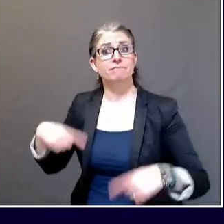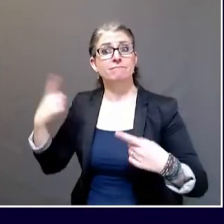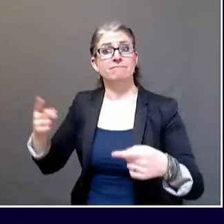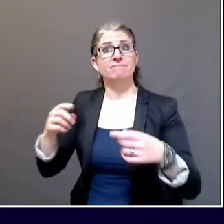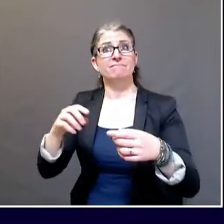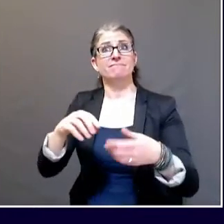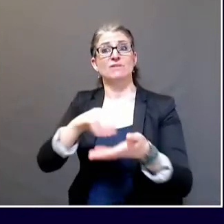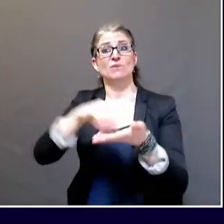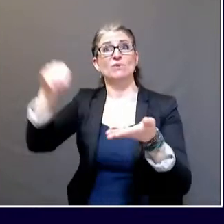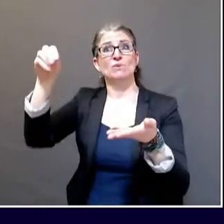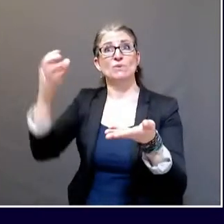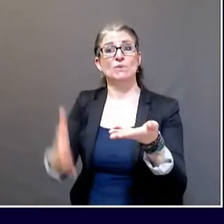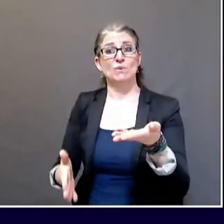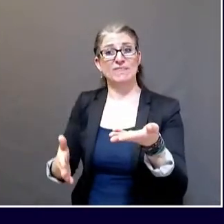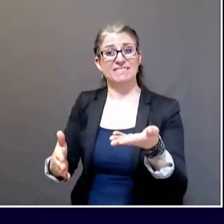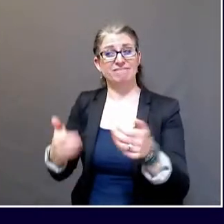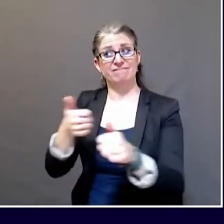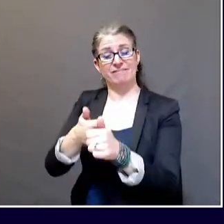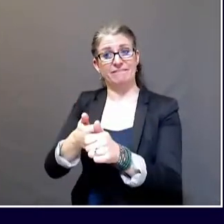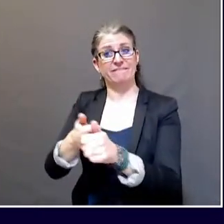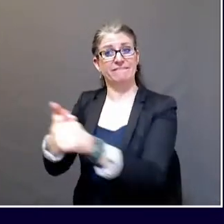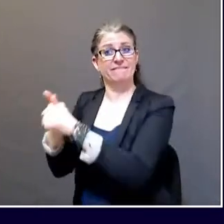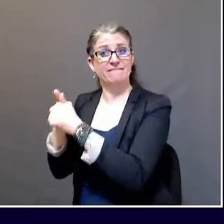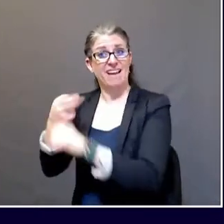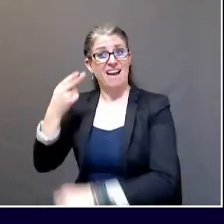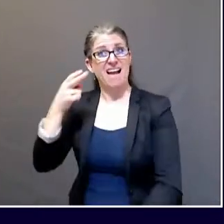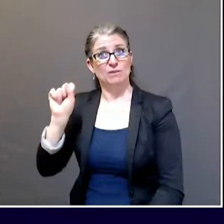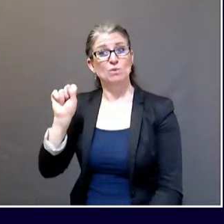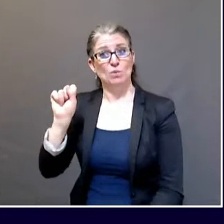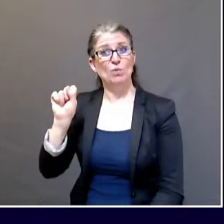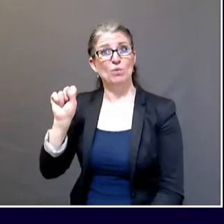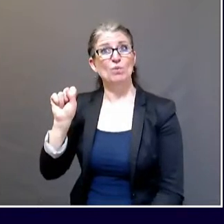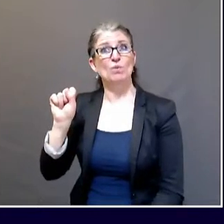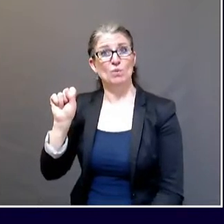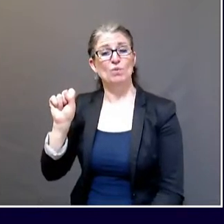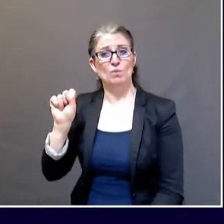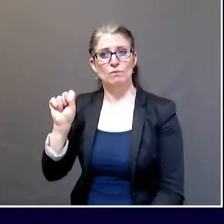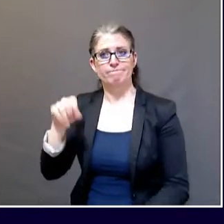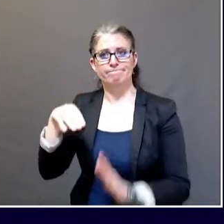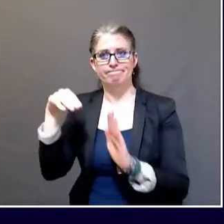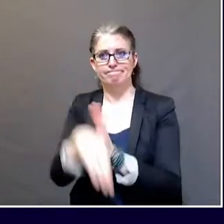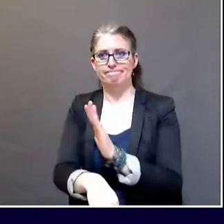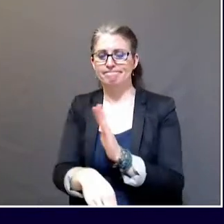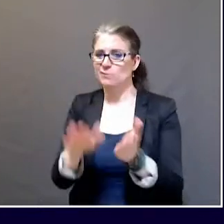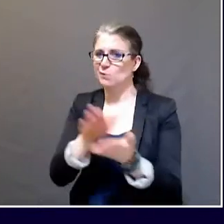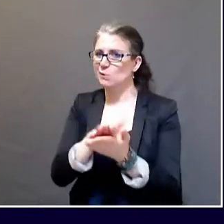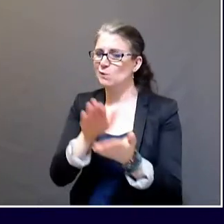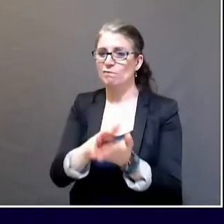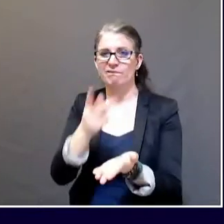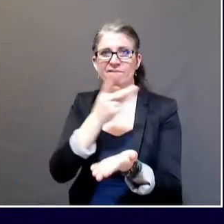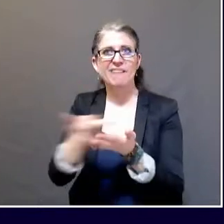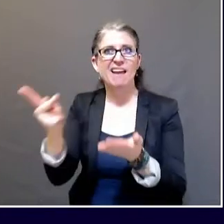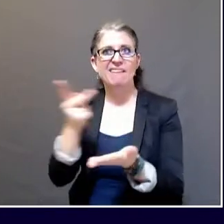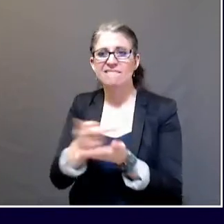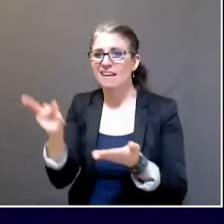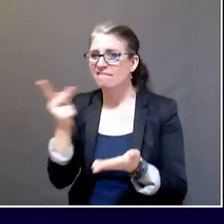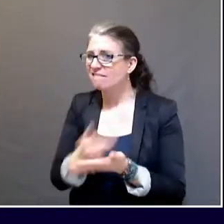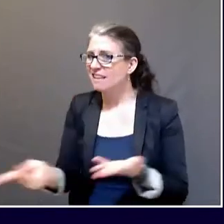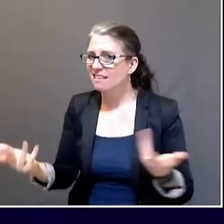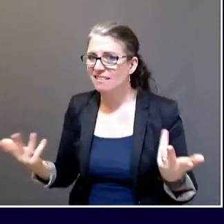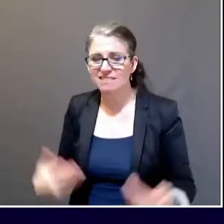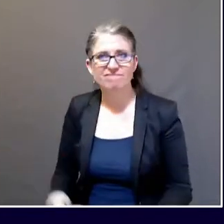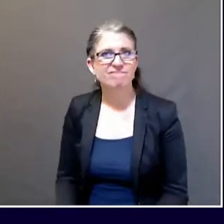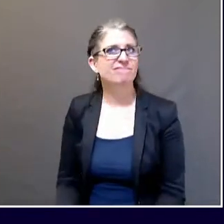given the fact that the vaccine will not be provided to children under 18, why are we not moving to return all students to